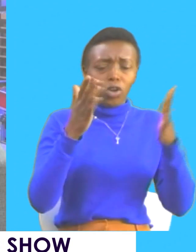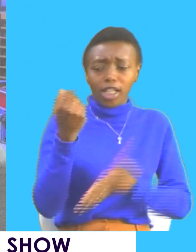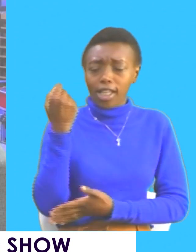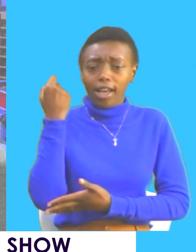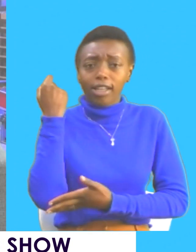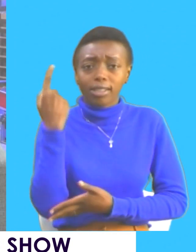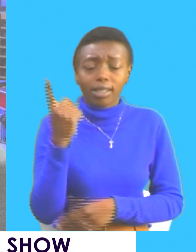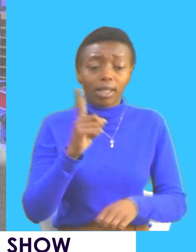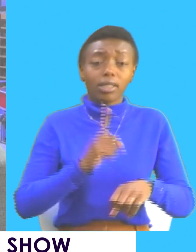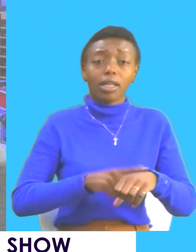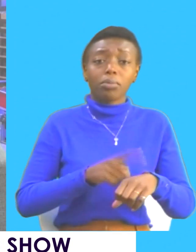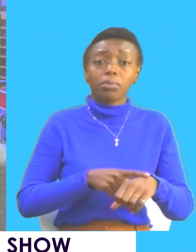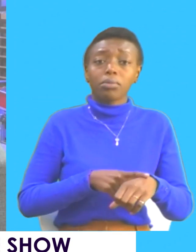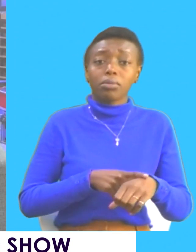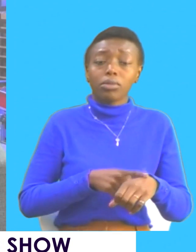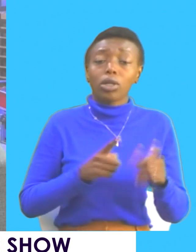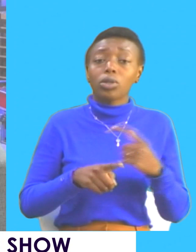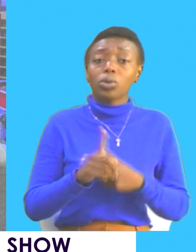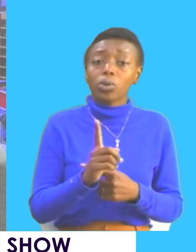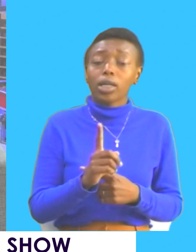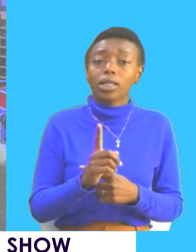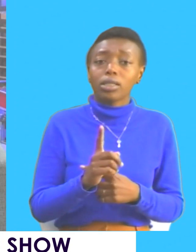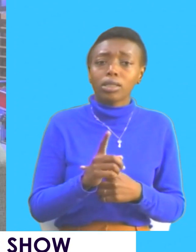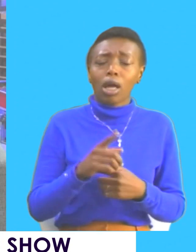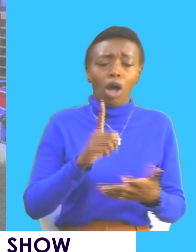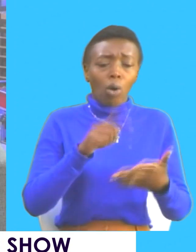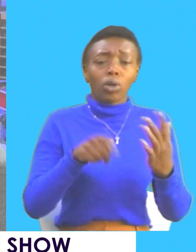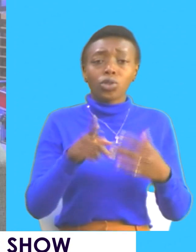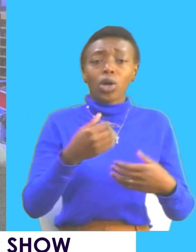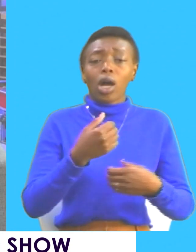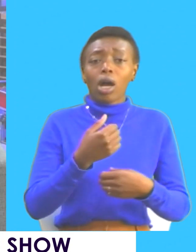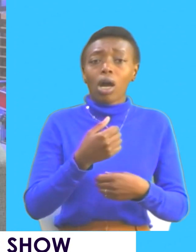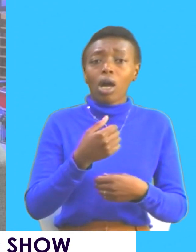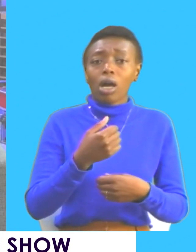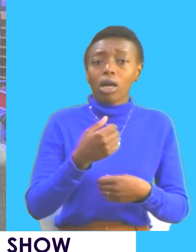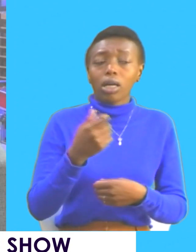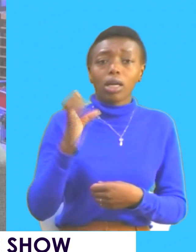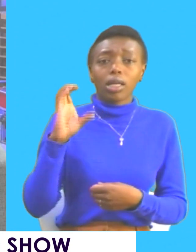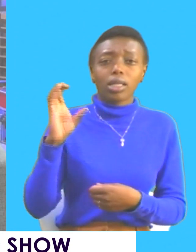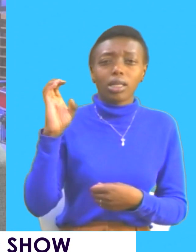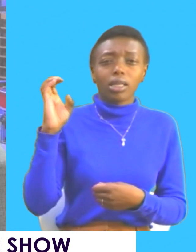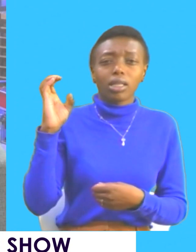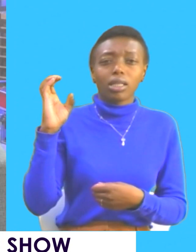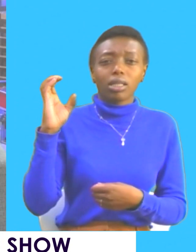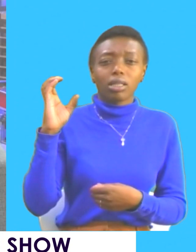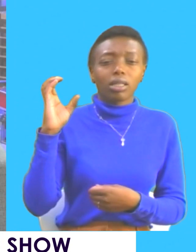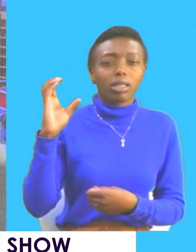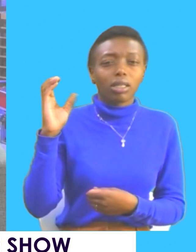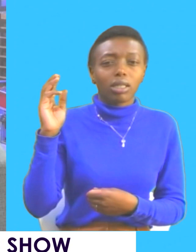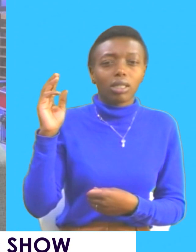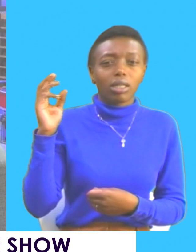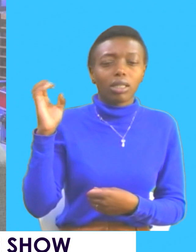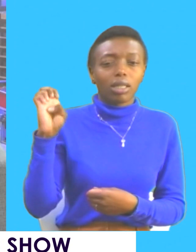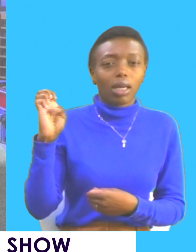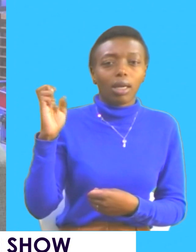that when your skills, talents, capabilities in life are being stifled, it is because someone is afraid